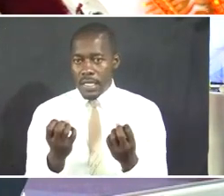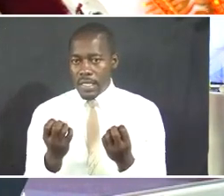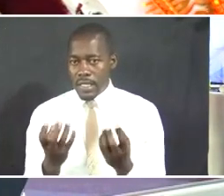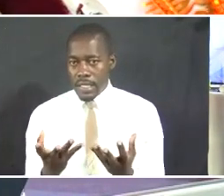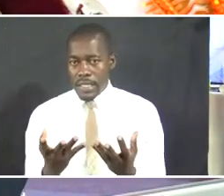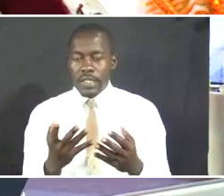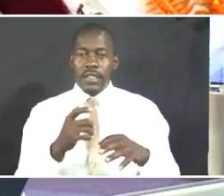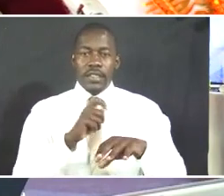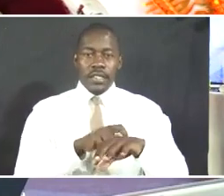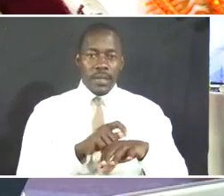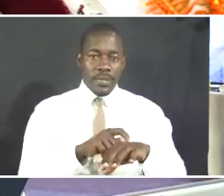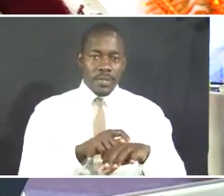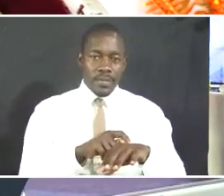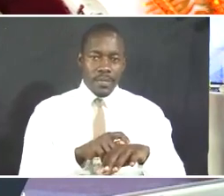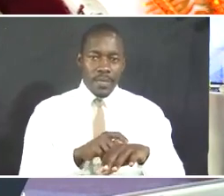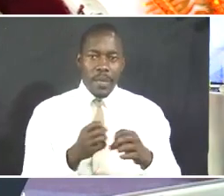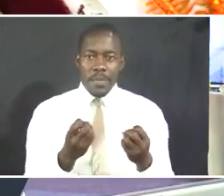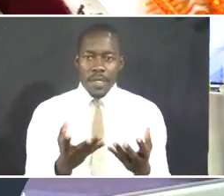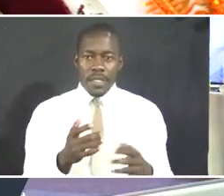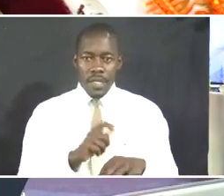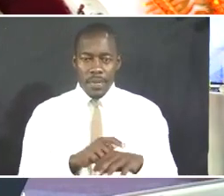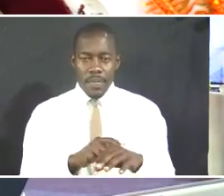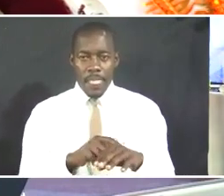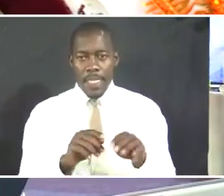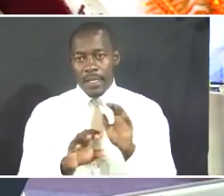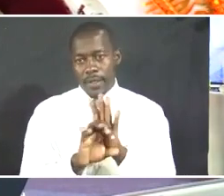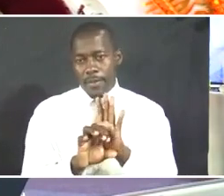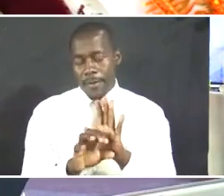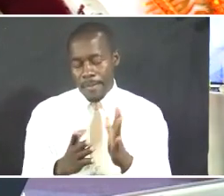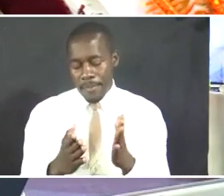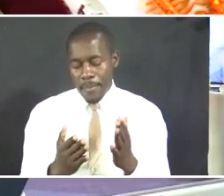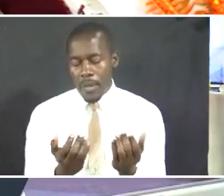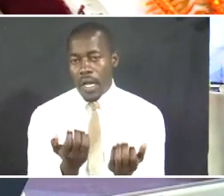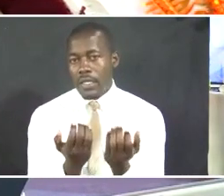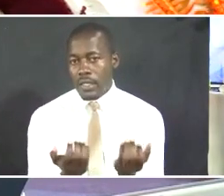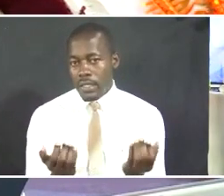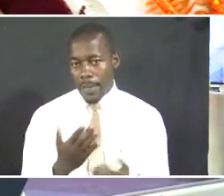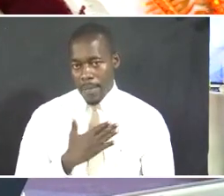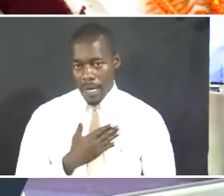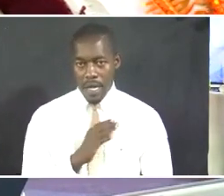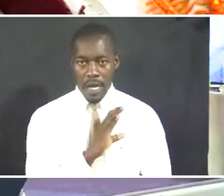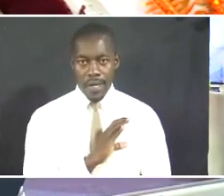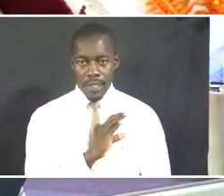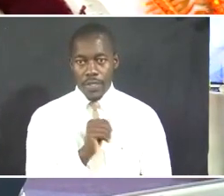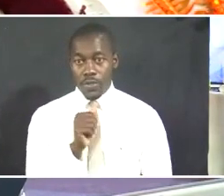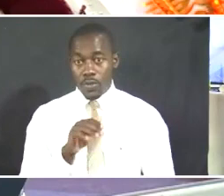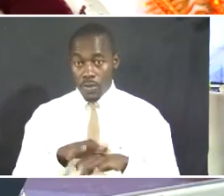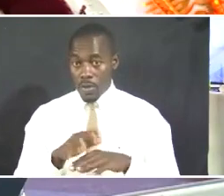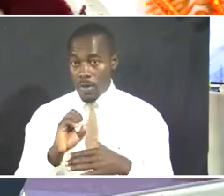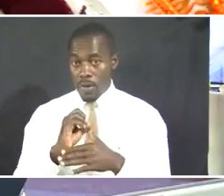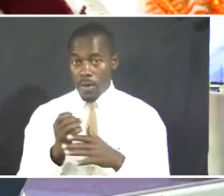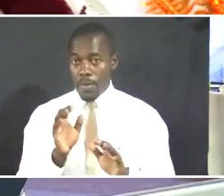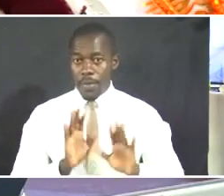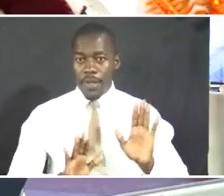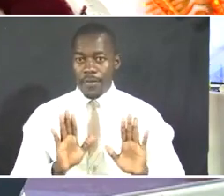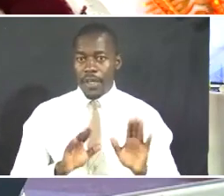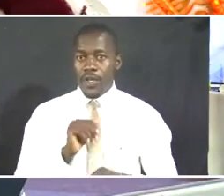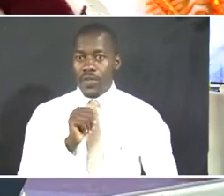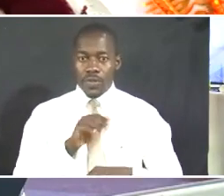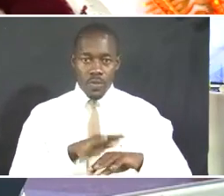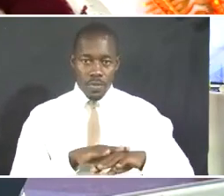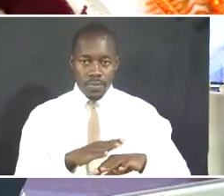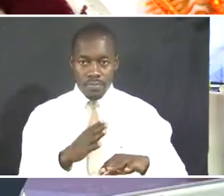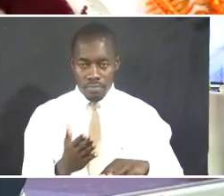we are on a receiving end in case a child is not doing well in terms of character, because we are the one who spends more time with the